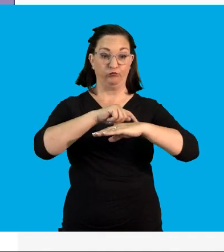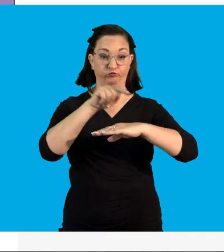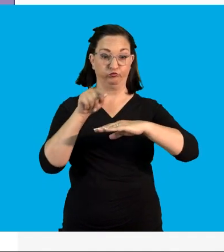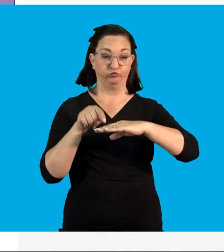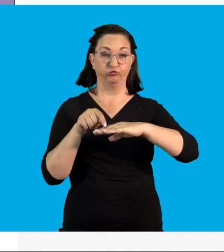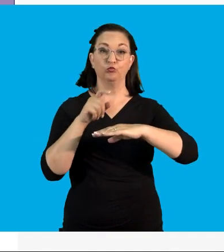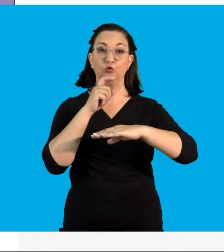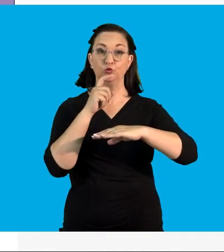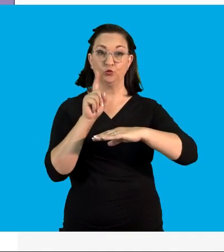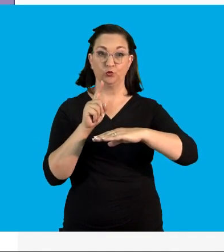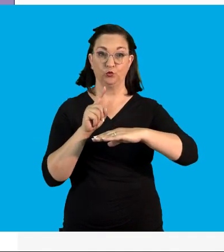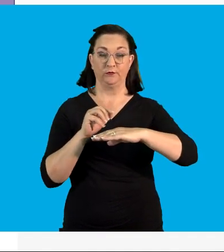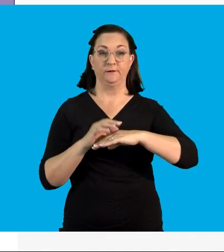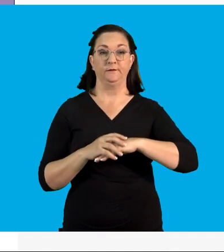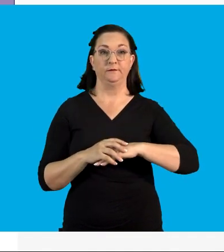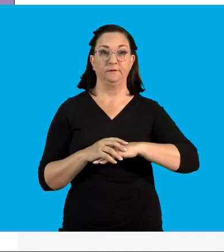where